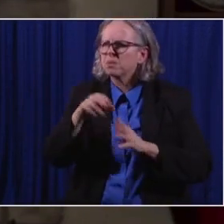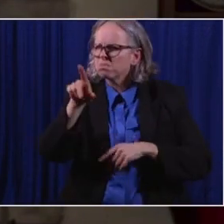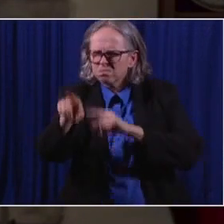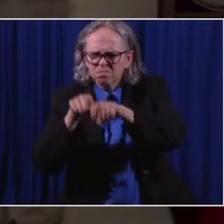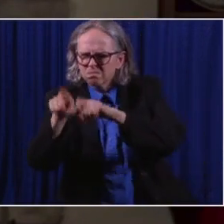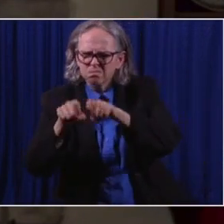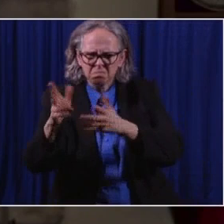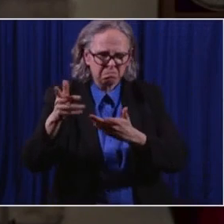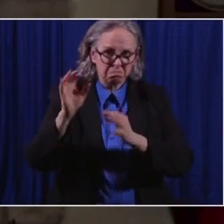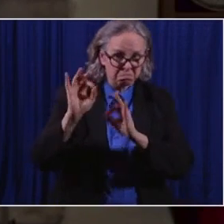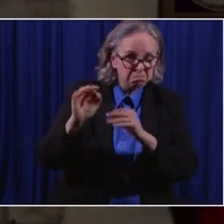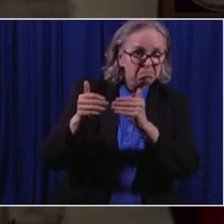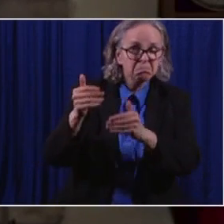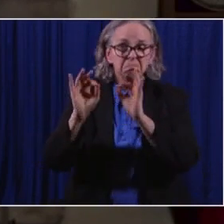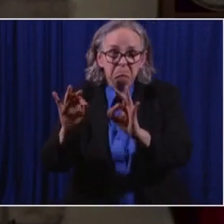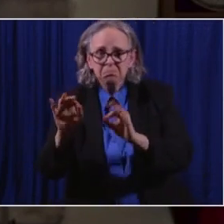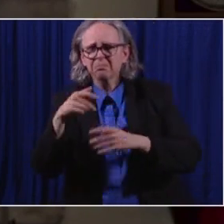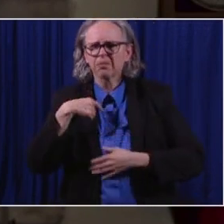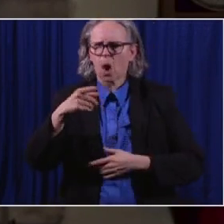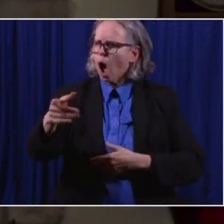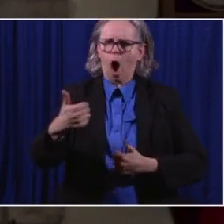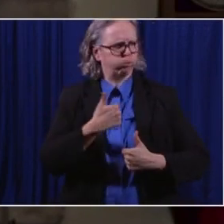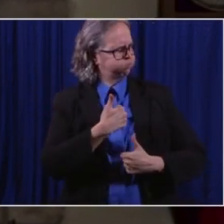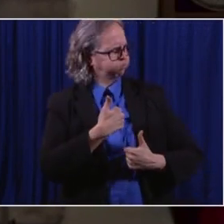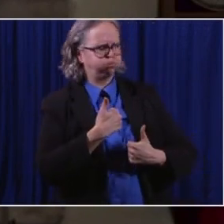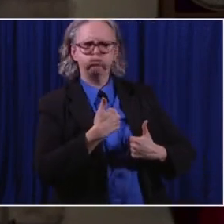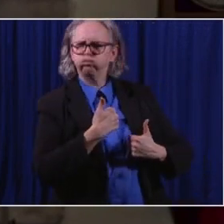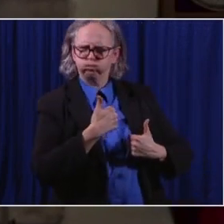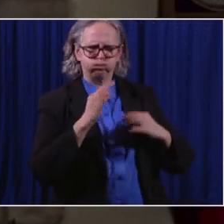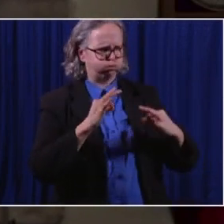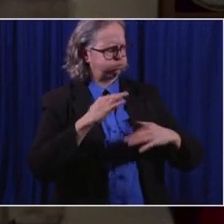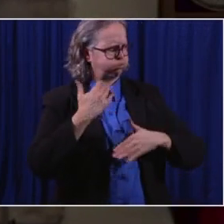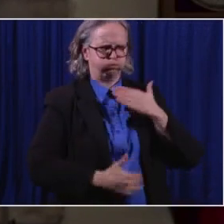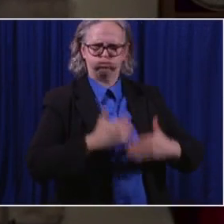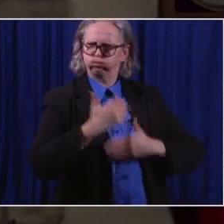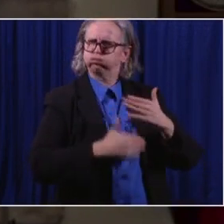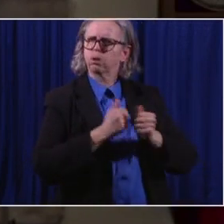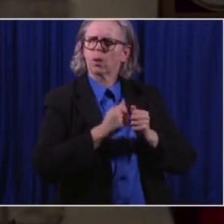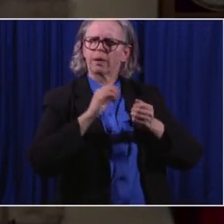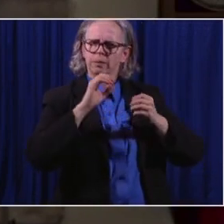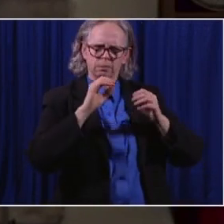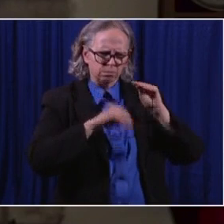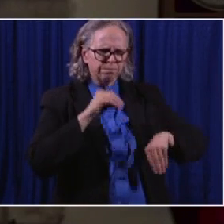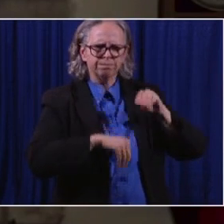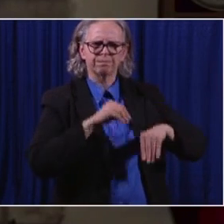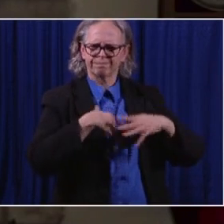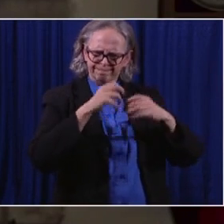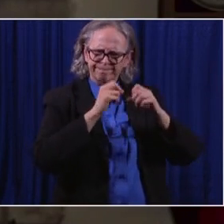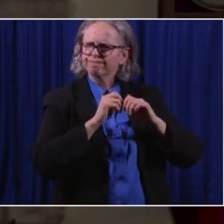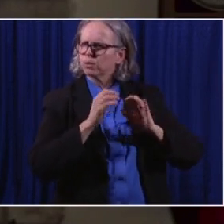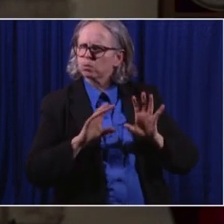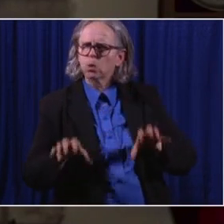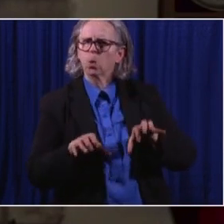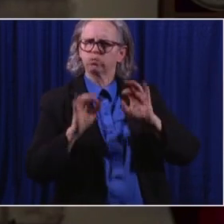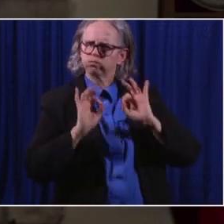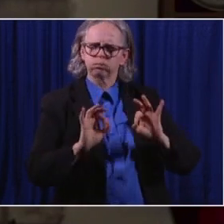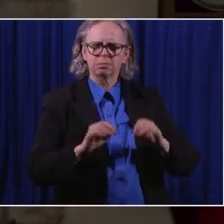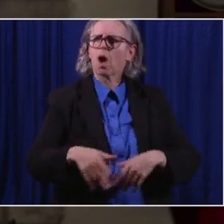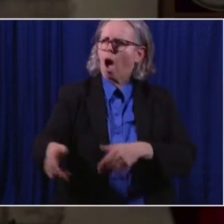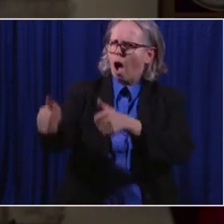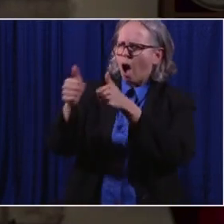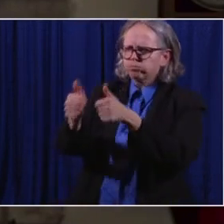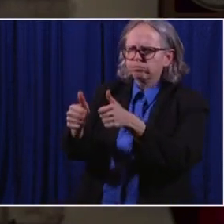told me that, look, we're lined up, we're on track, we're where we want to be. And so we're following up with hospitals. And